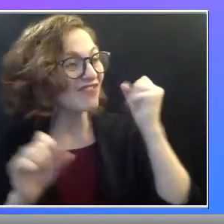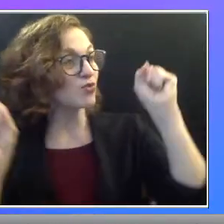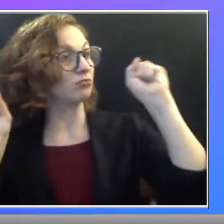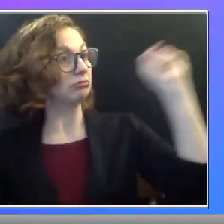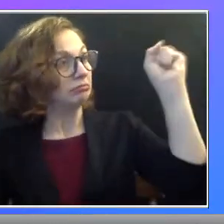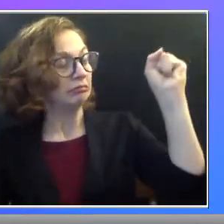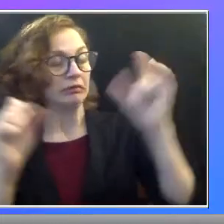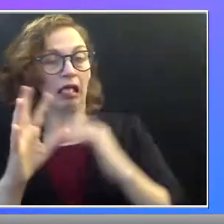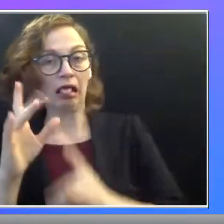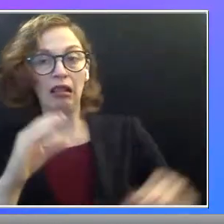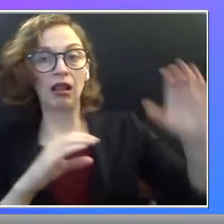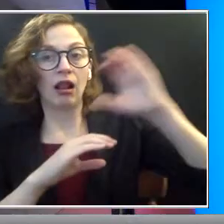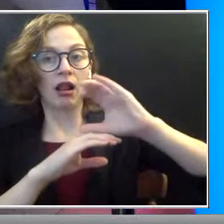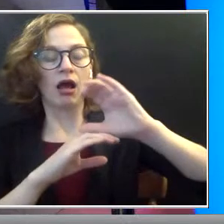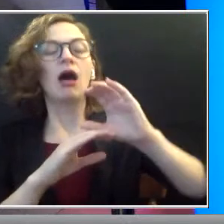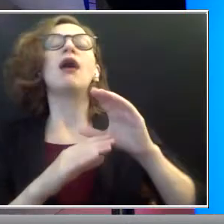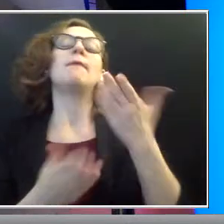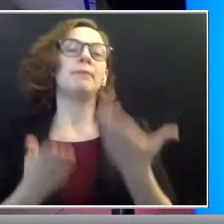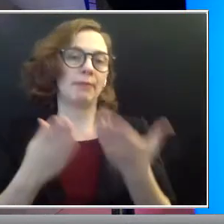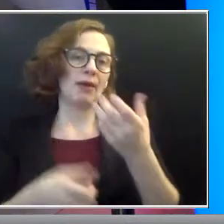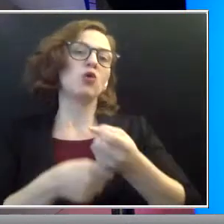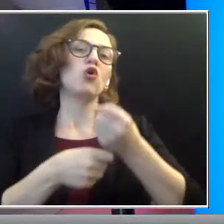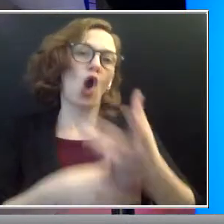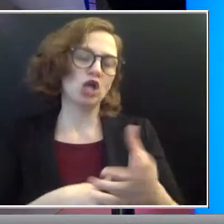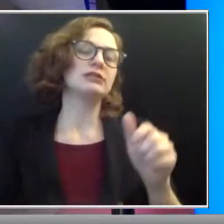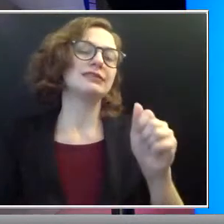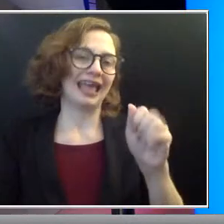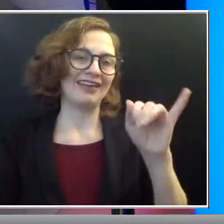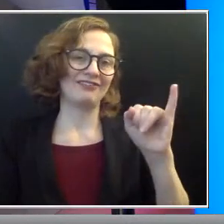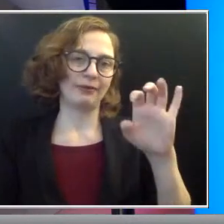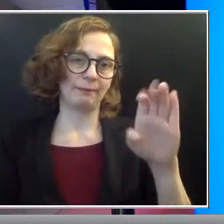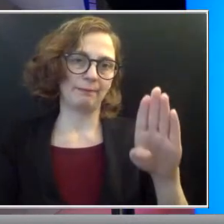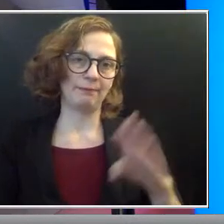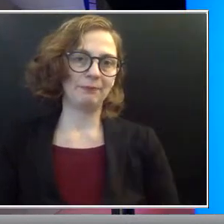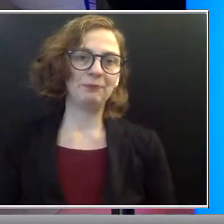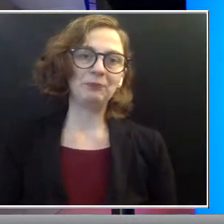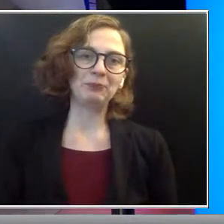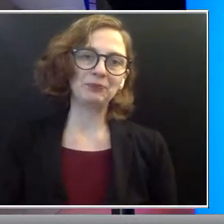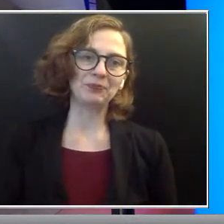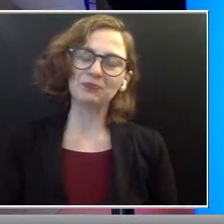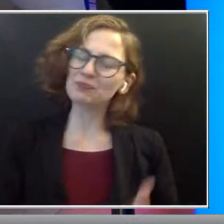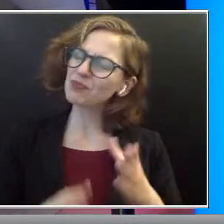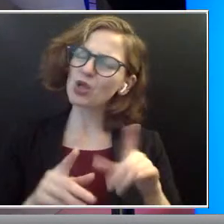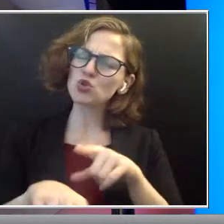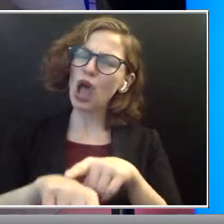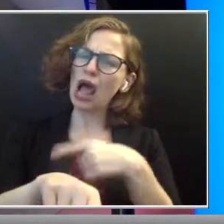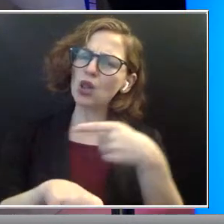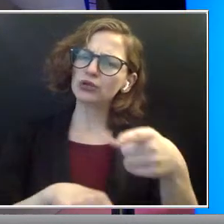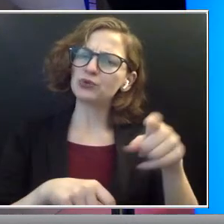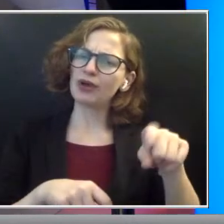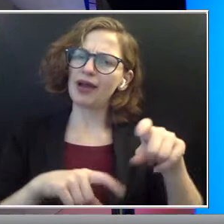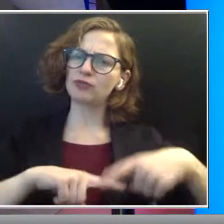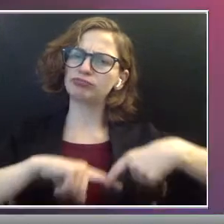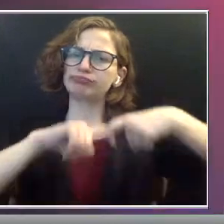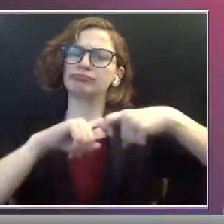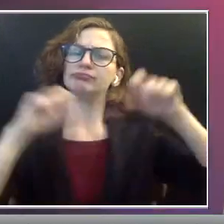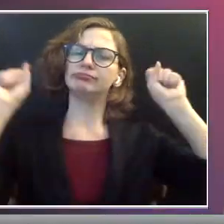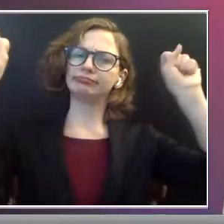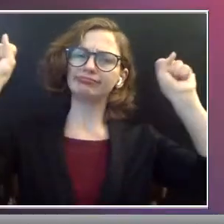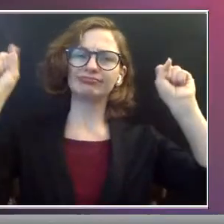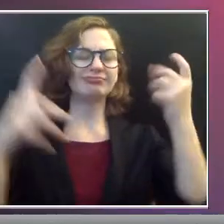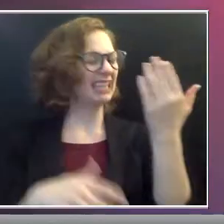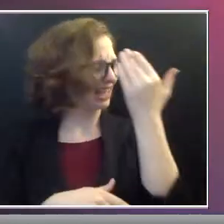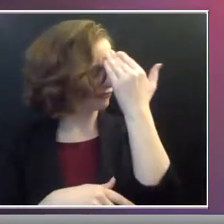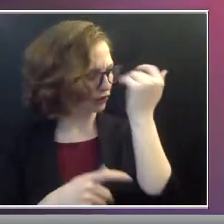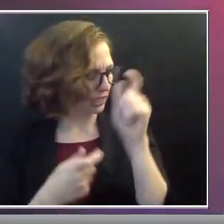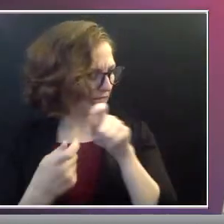atrial fibrillation. So how long did you have to hold off on the exercising then? I don't remember exactly. I think it was just for a couple months while they